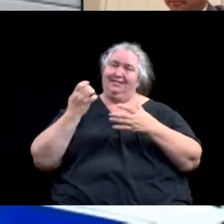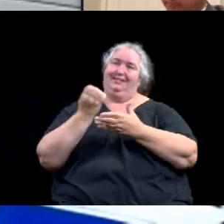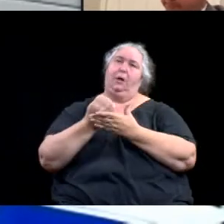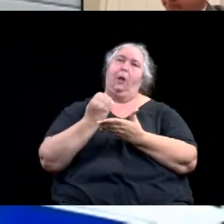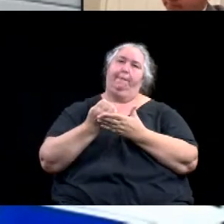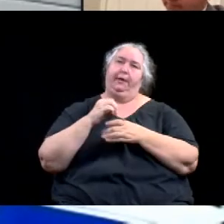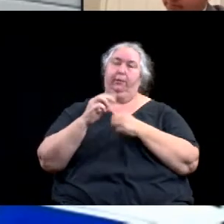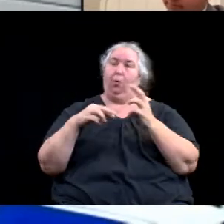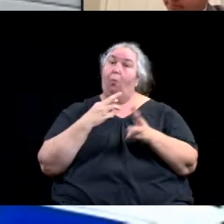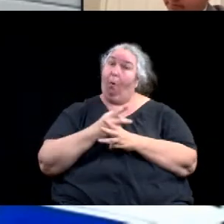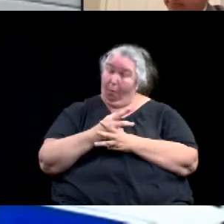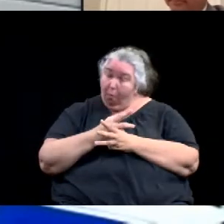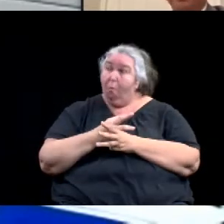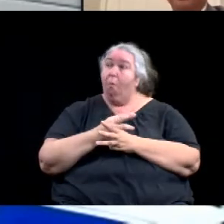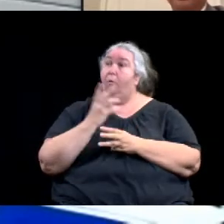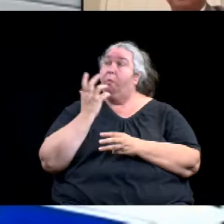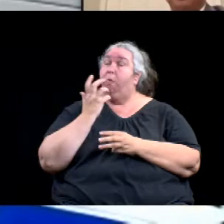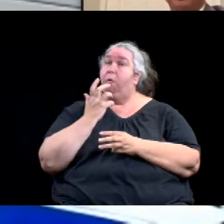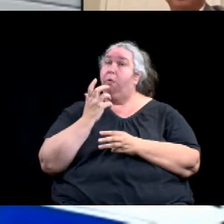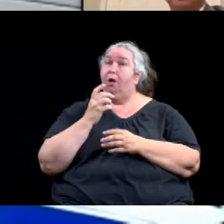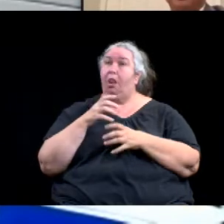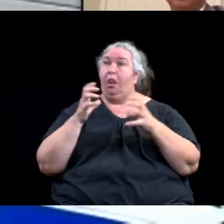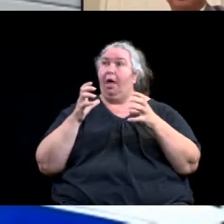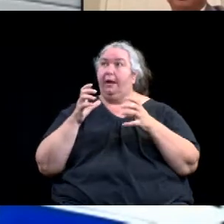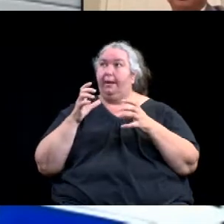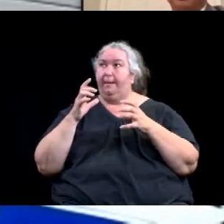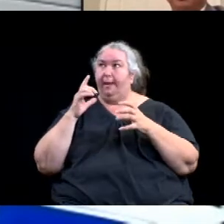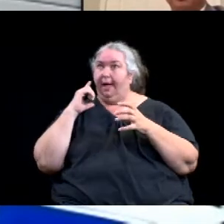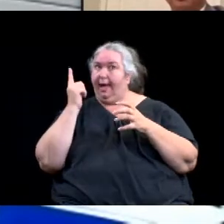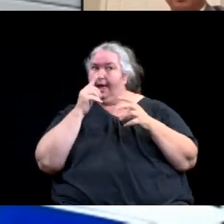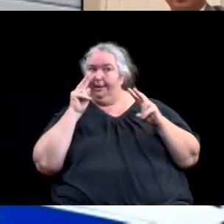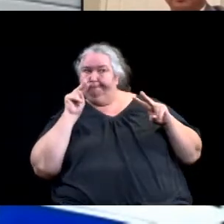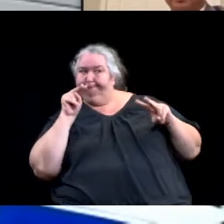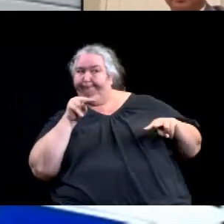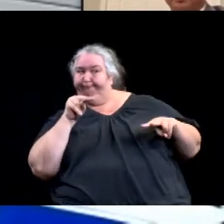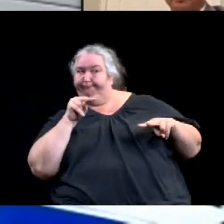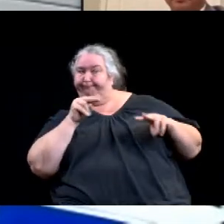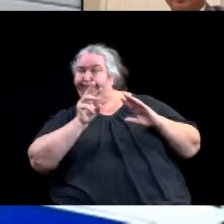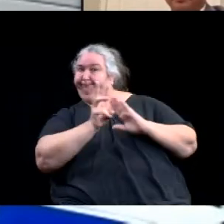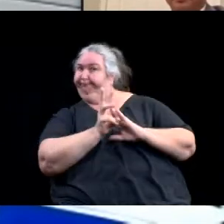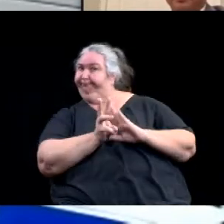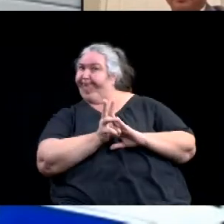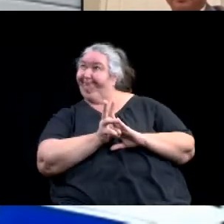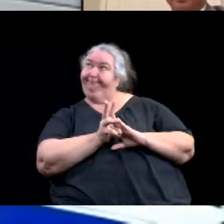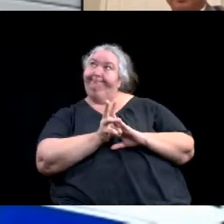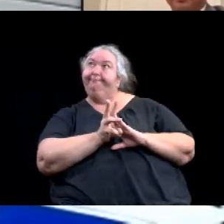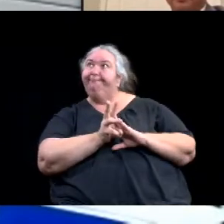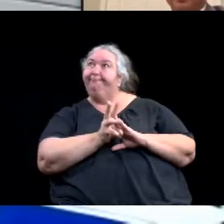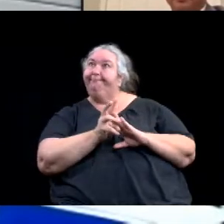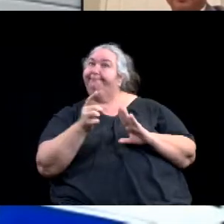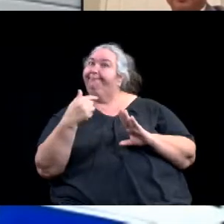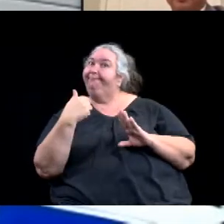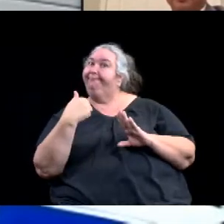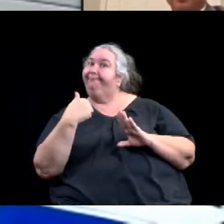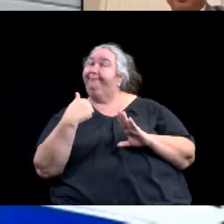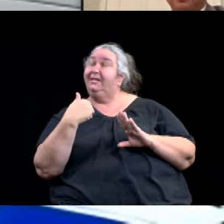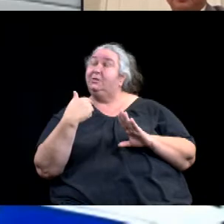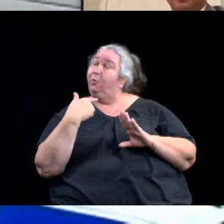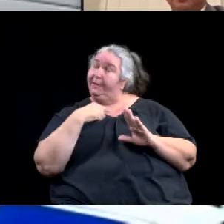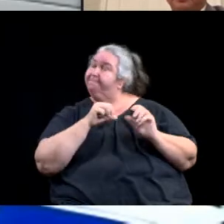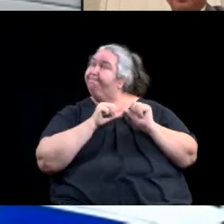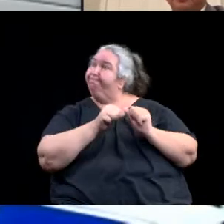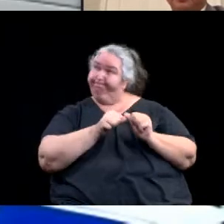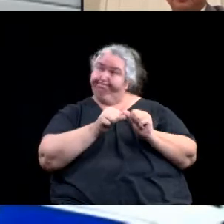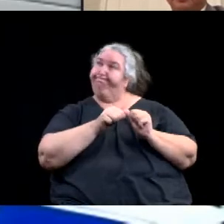We don't see any letdown. So that's really great to see. And just finally, thank you all for each of your service to the city of